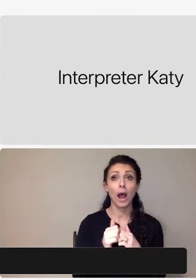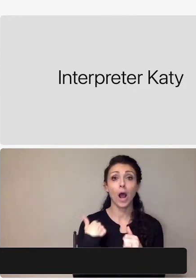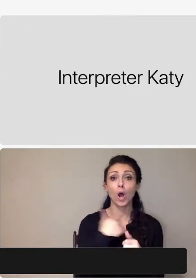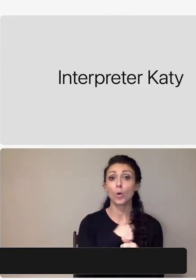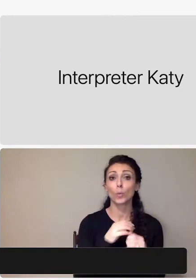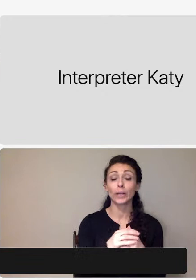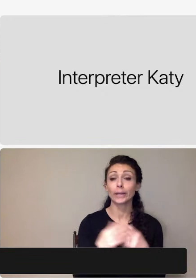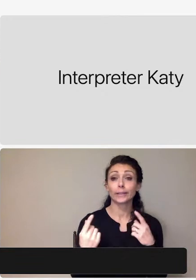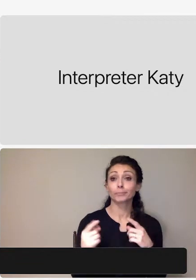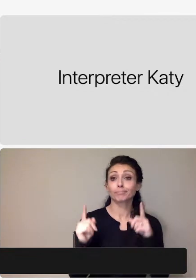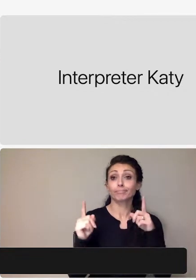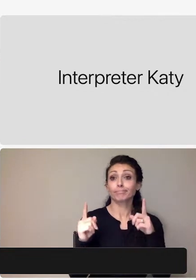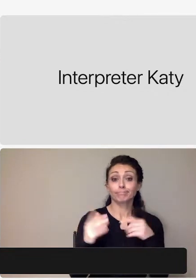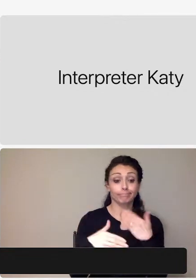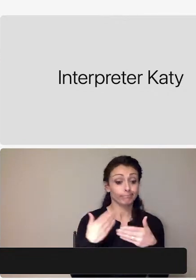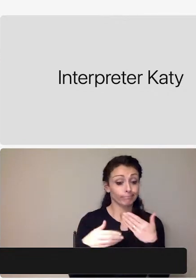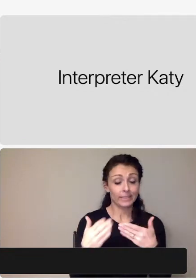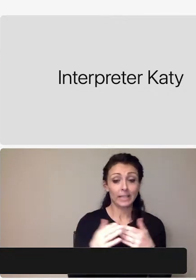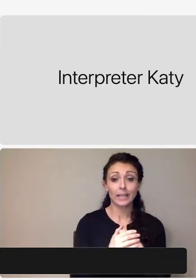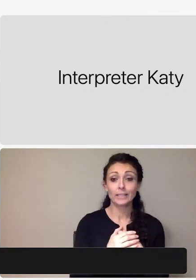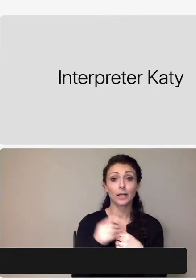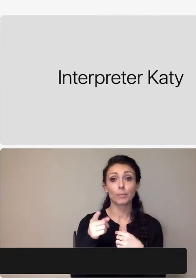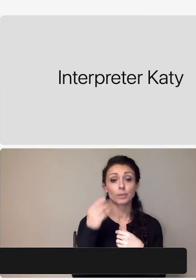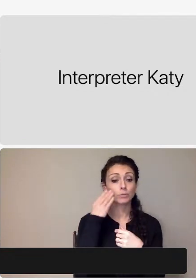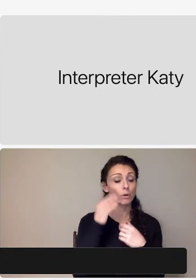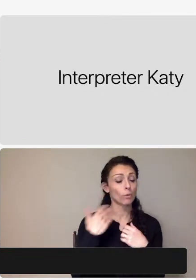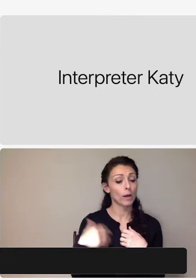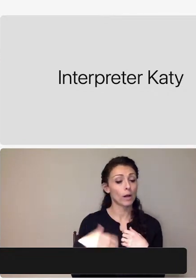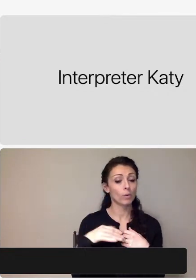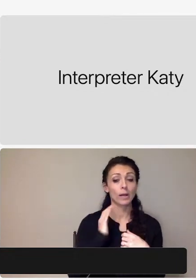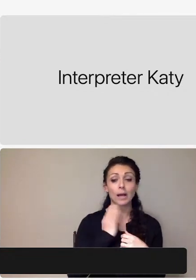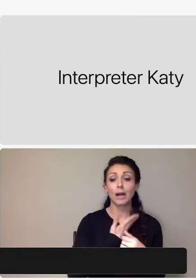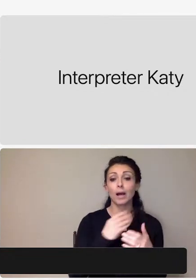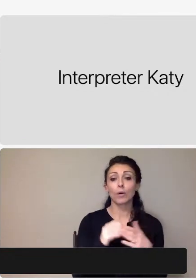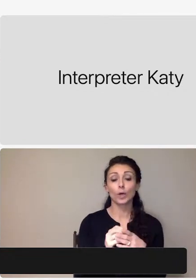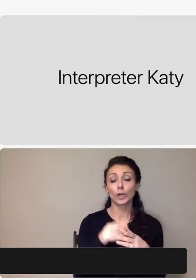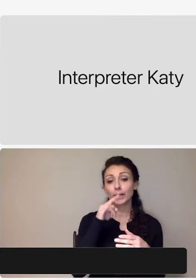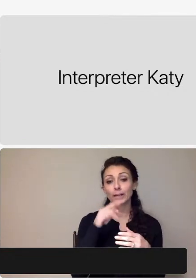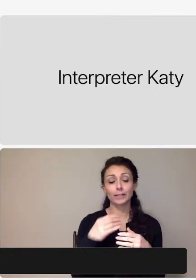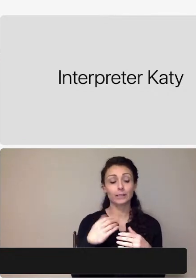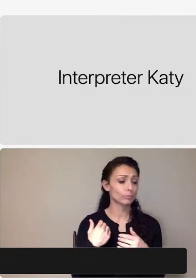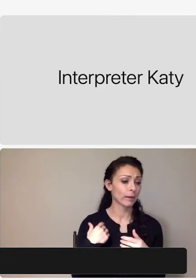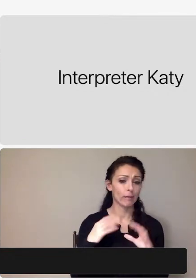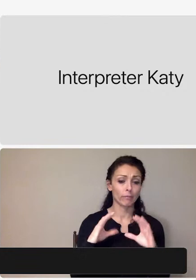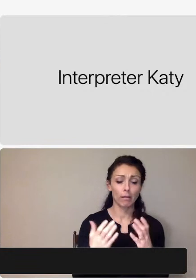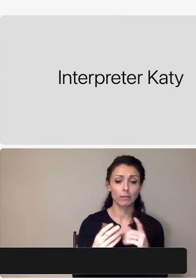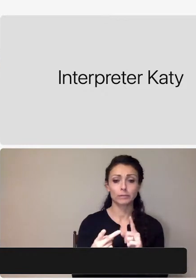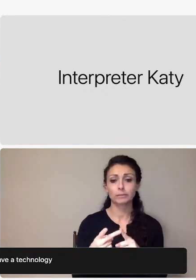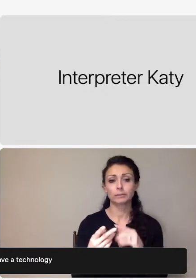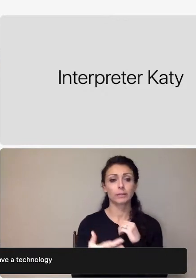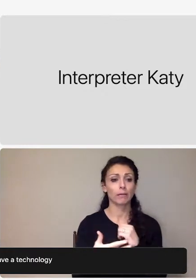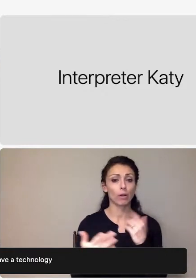with our kids having classes and we have technology